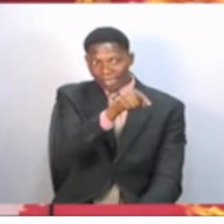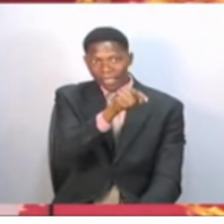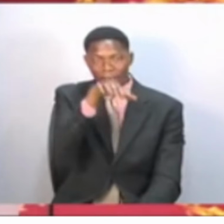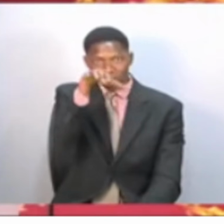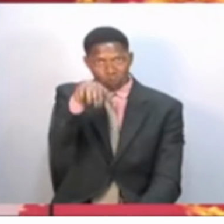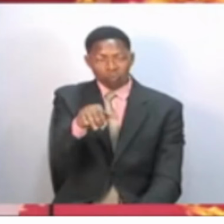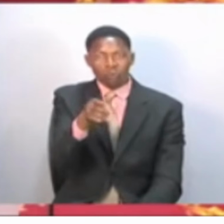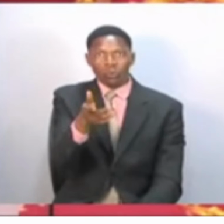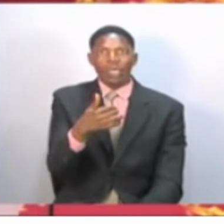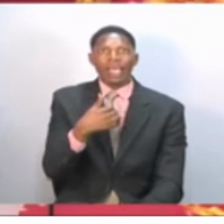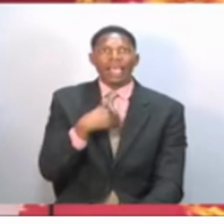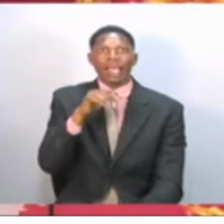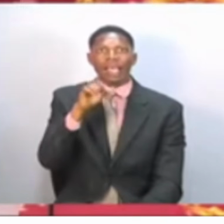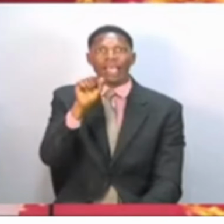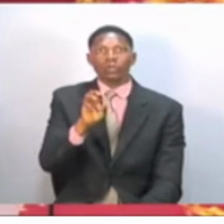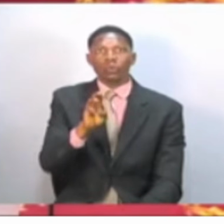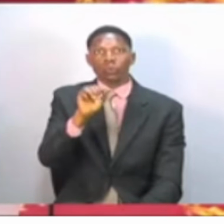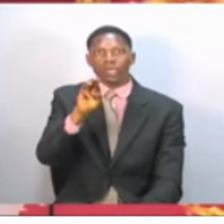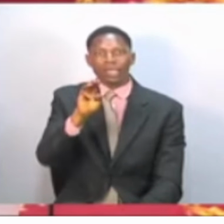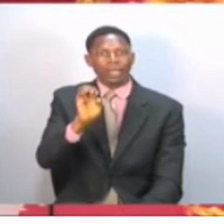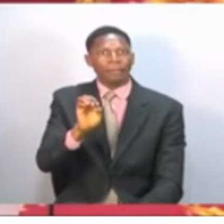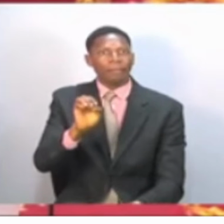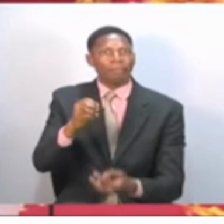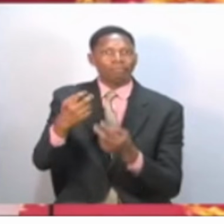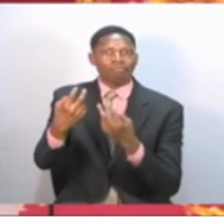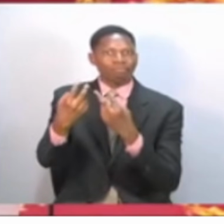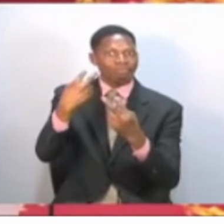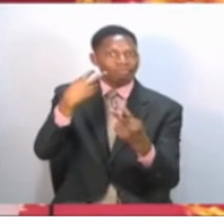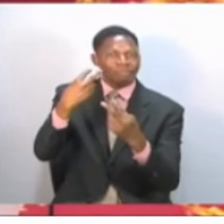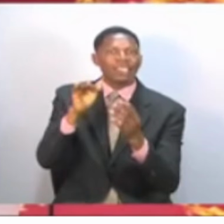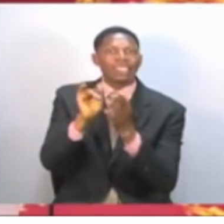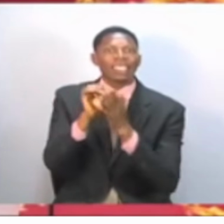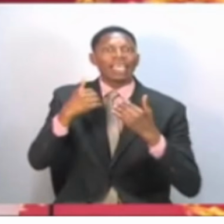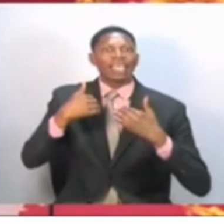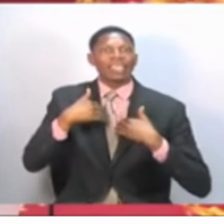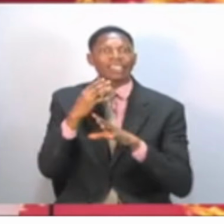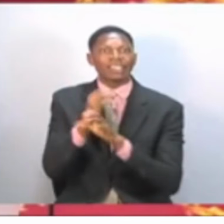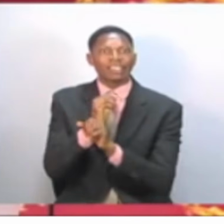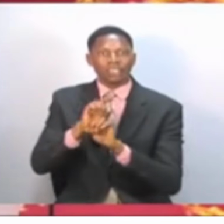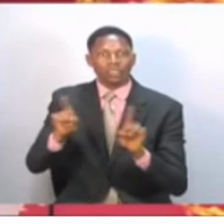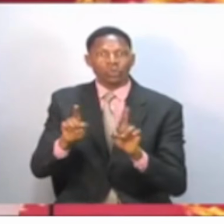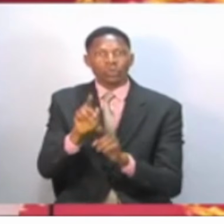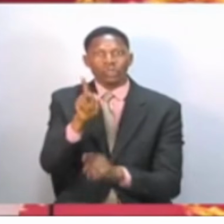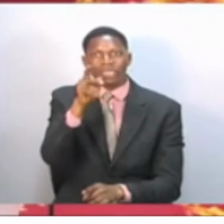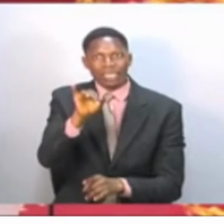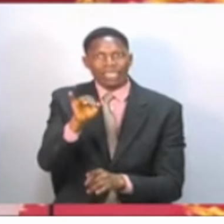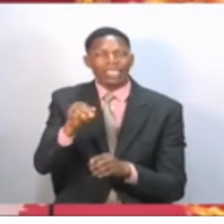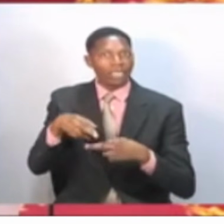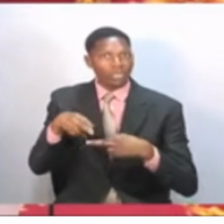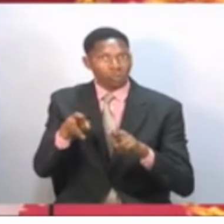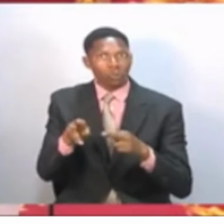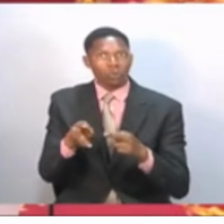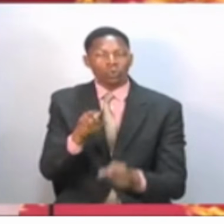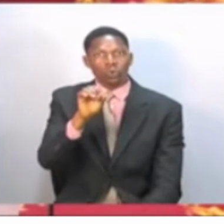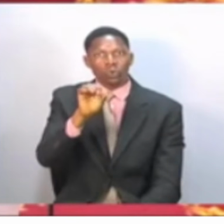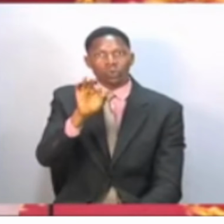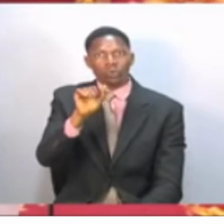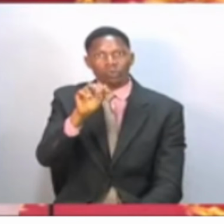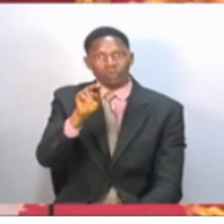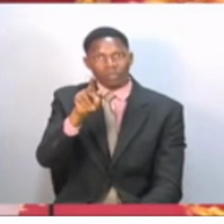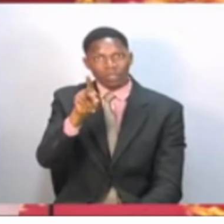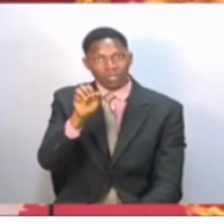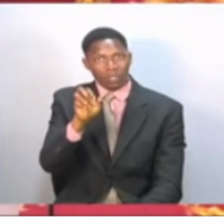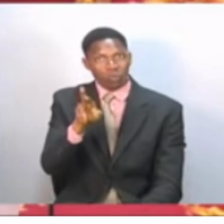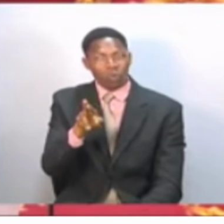the Swami Interchange project, which was stalled but now has gotten a new life, the Kumasi Outer Ring Road, and the Ofanko and Sawam Road